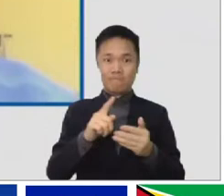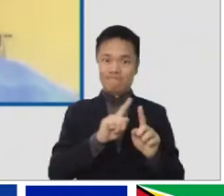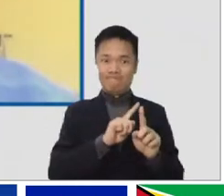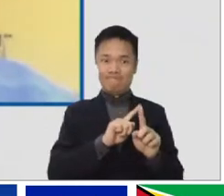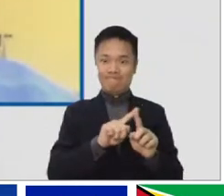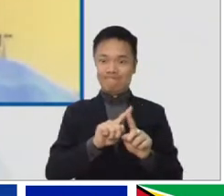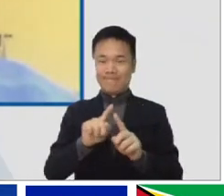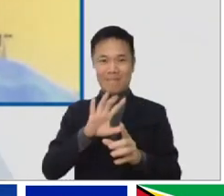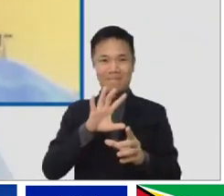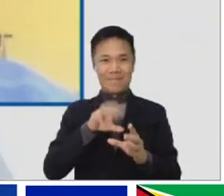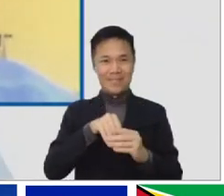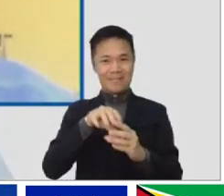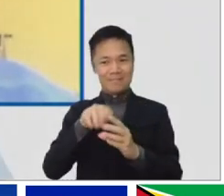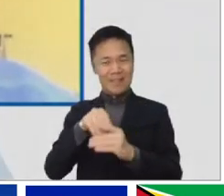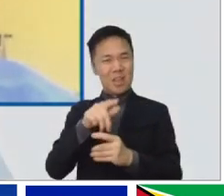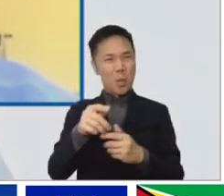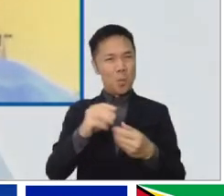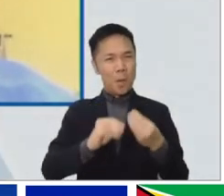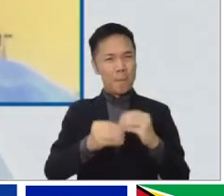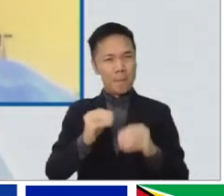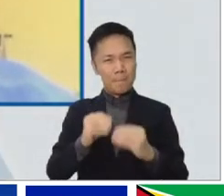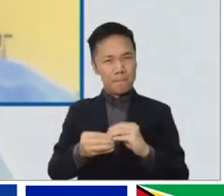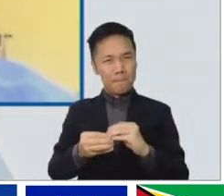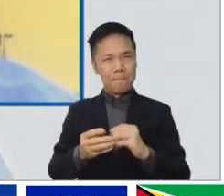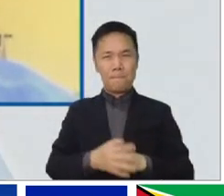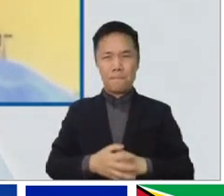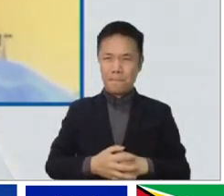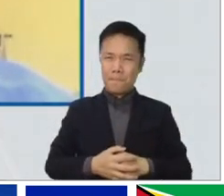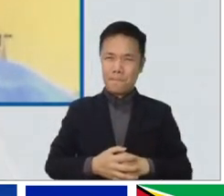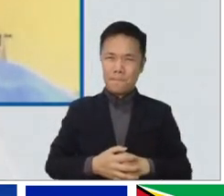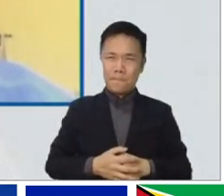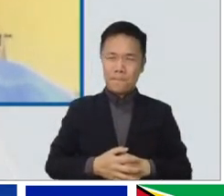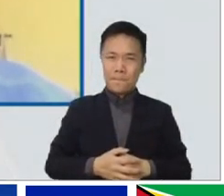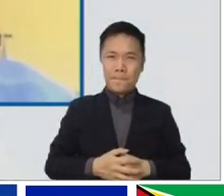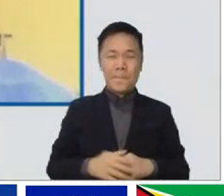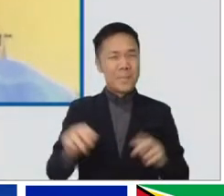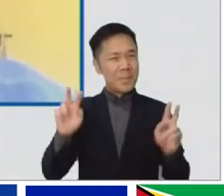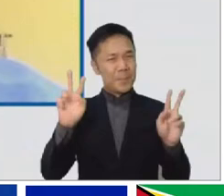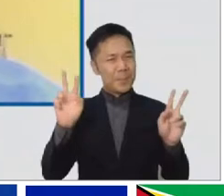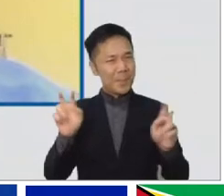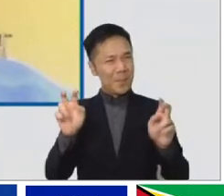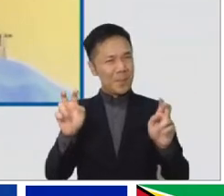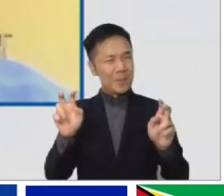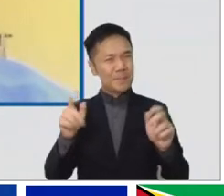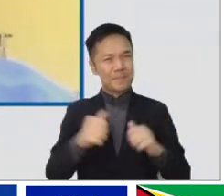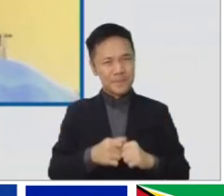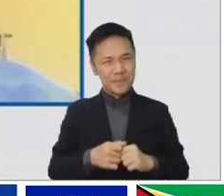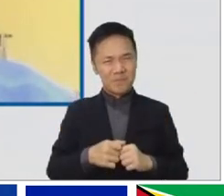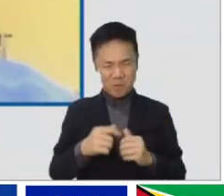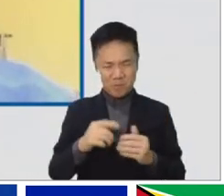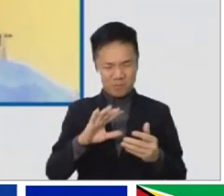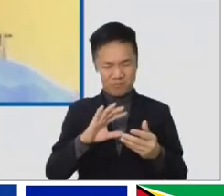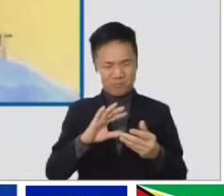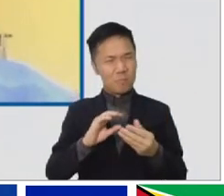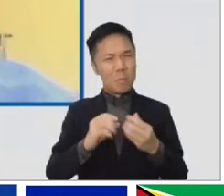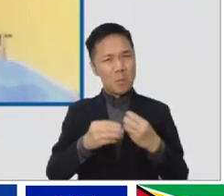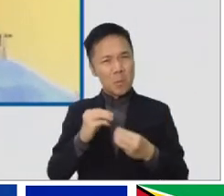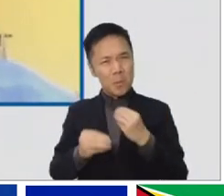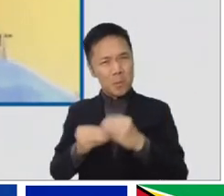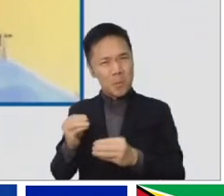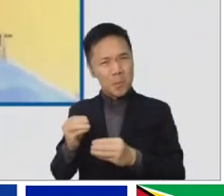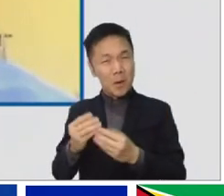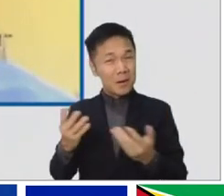to the forefront in our discussions in the disaster risk management area since predominantly the financial crisis